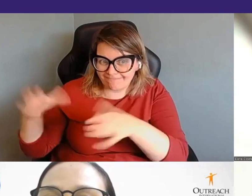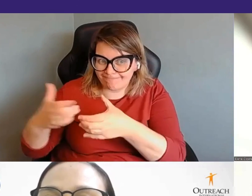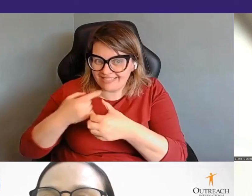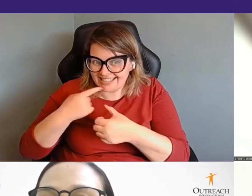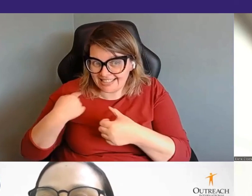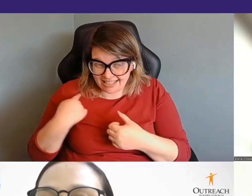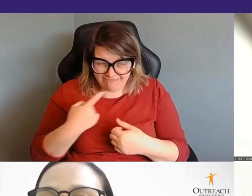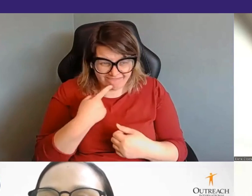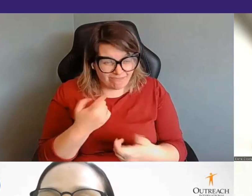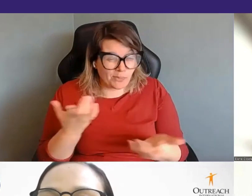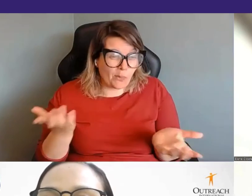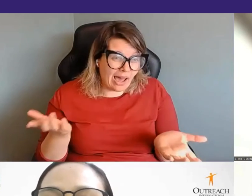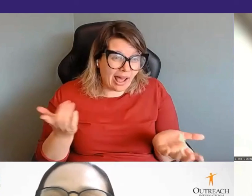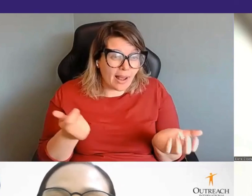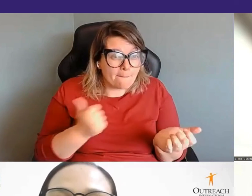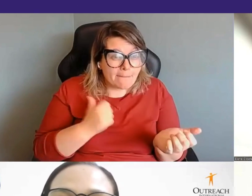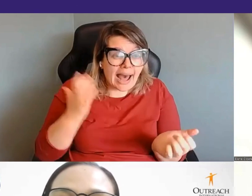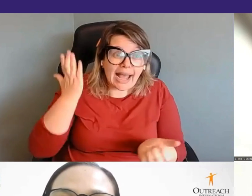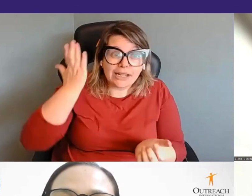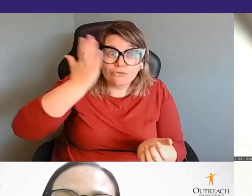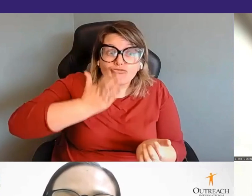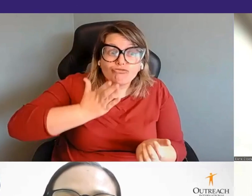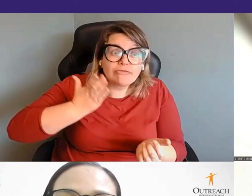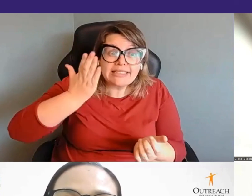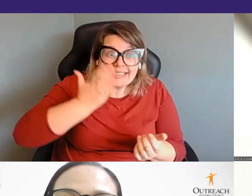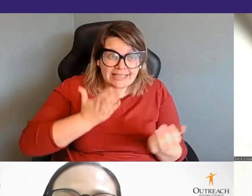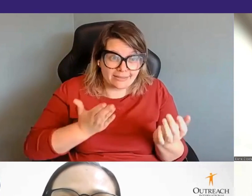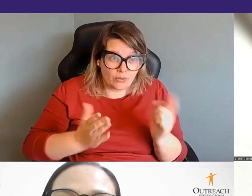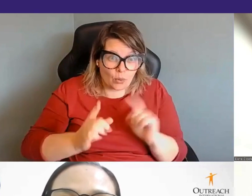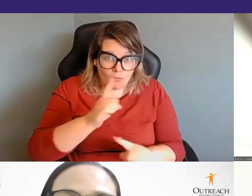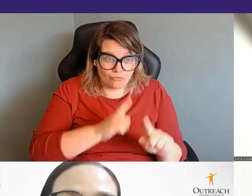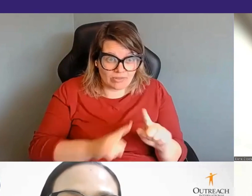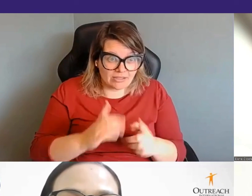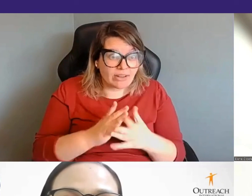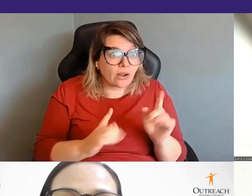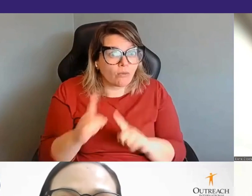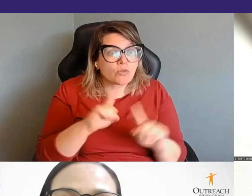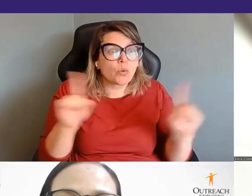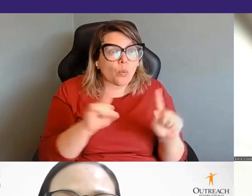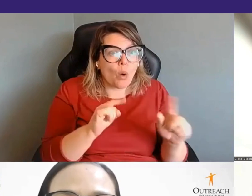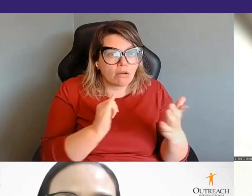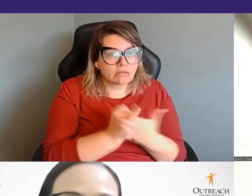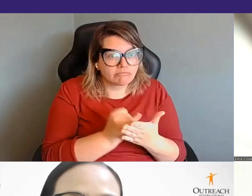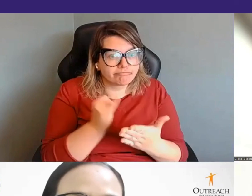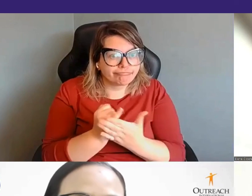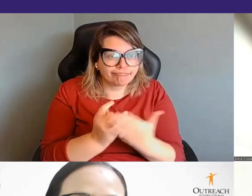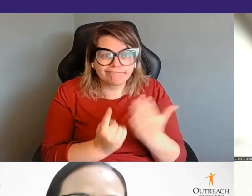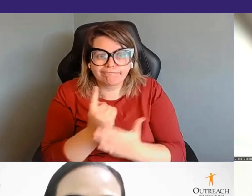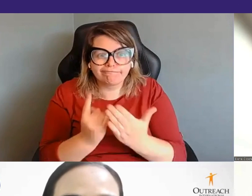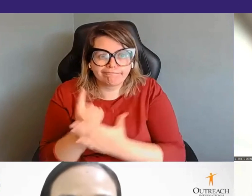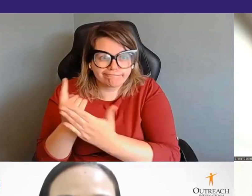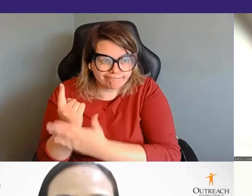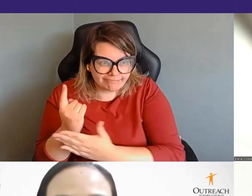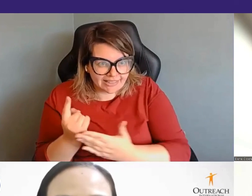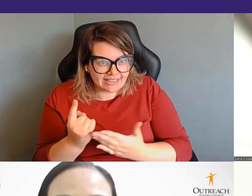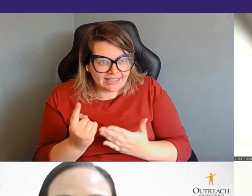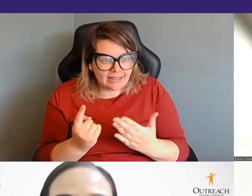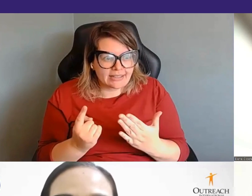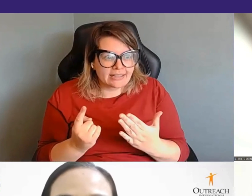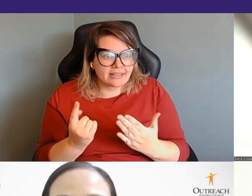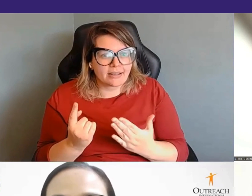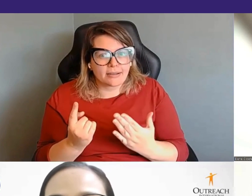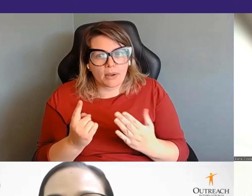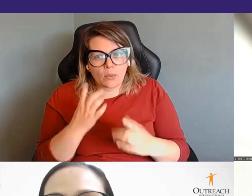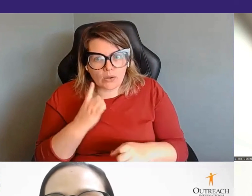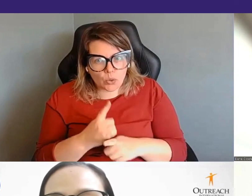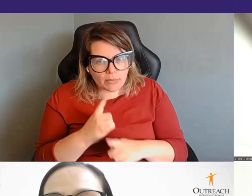them, you know, my dream conference is a conference of failures. You know, but you'll just have it in a different way. You'll